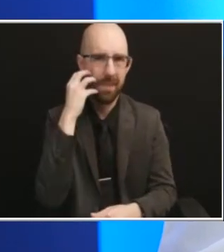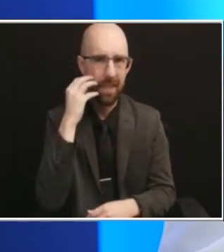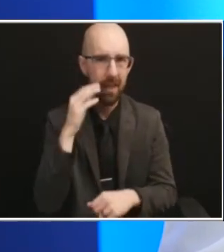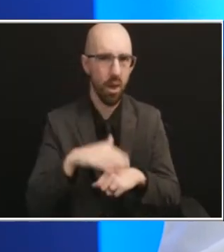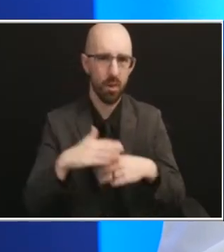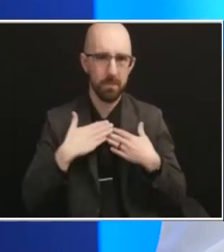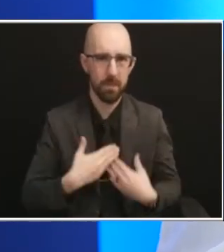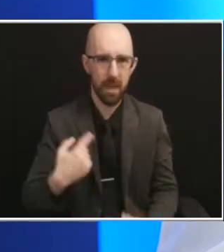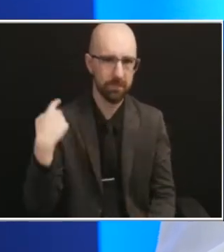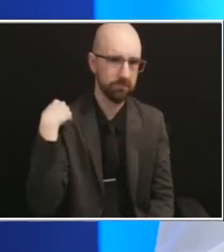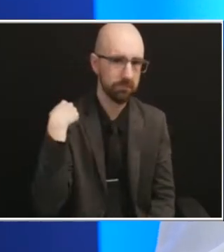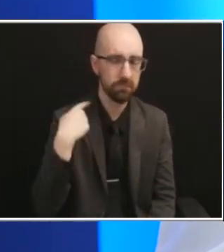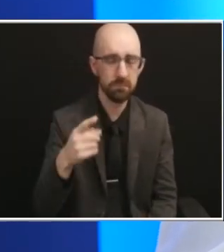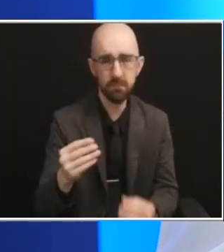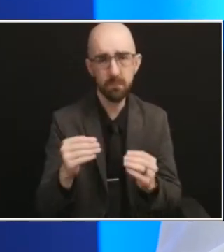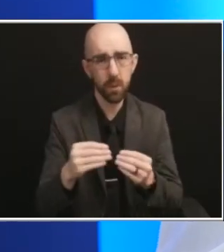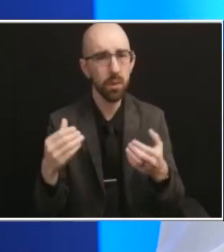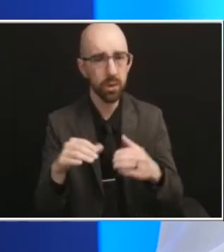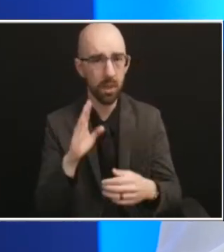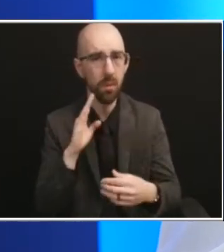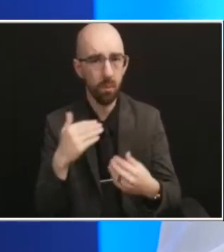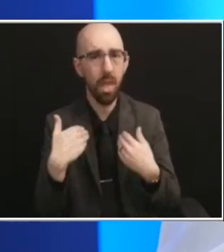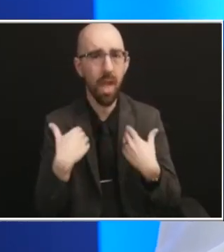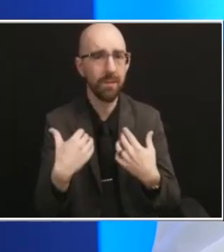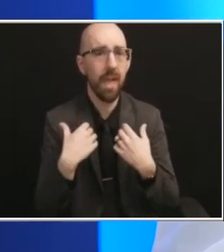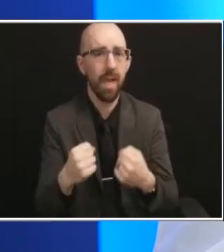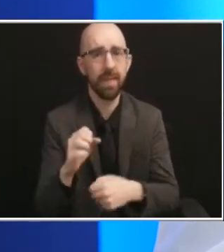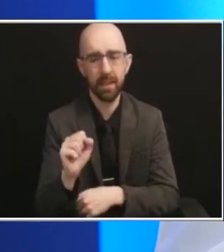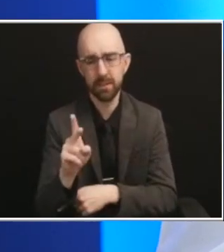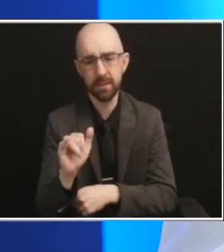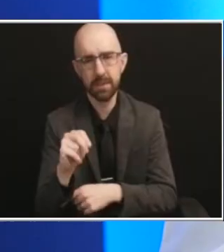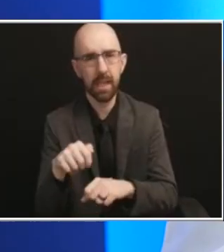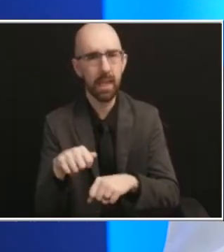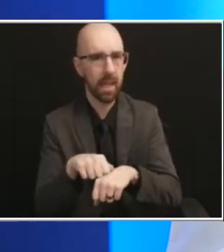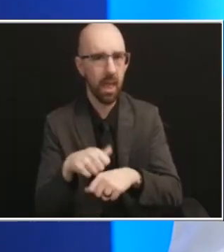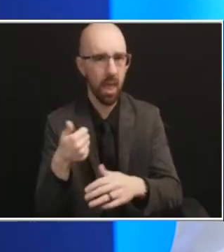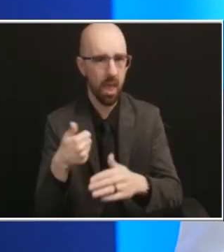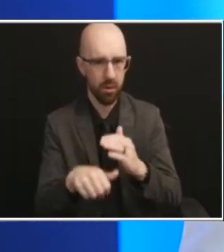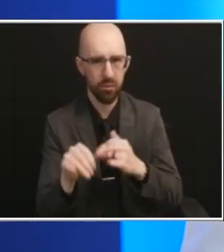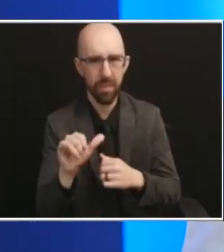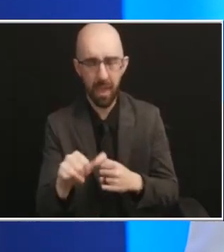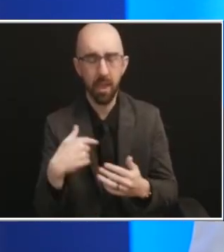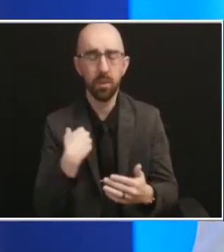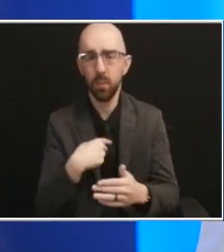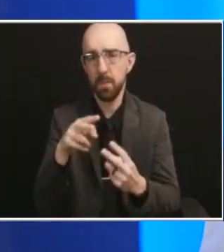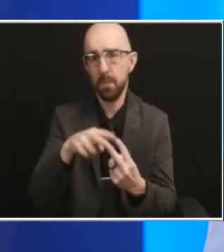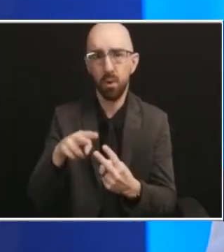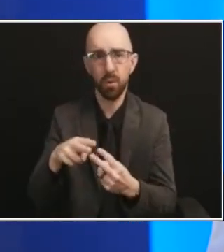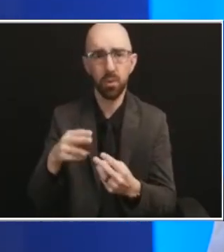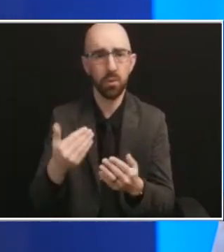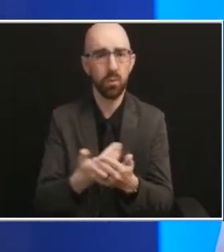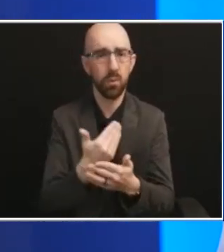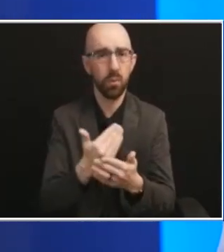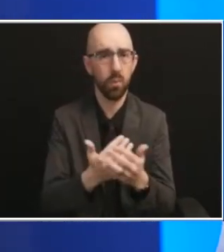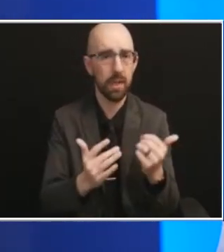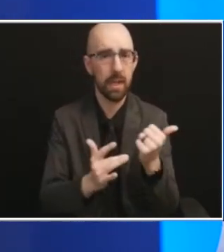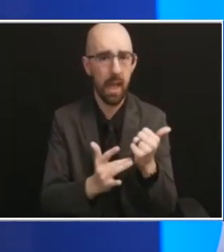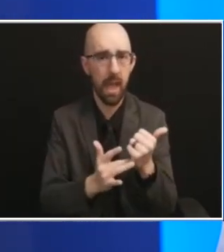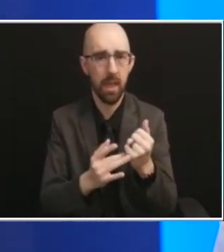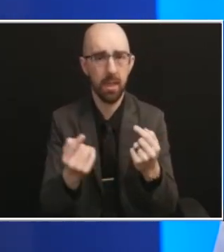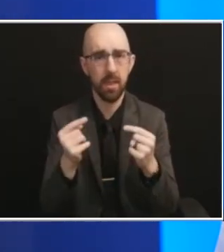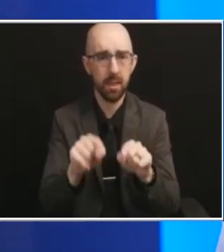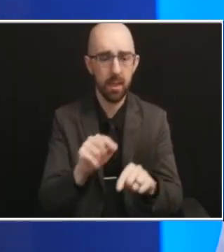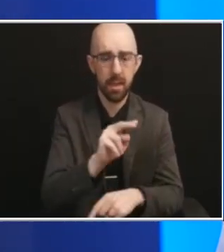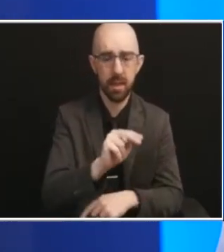more chances that you're gonna have healthy skin underneath. And so we partnered two of our newer technologies, both the